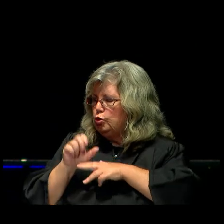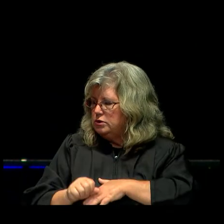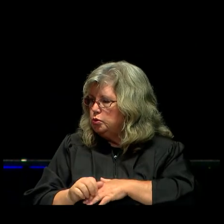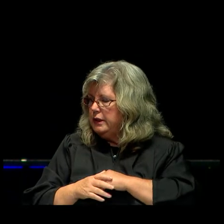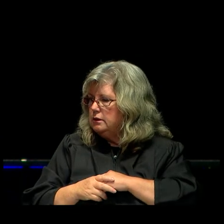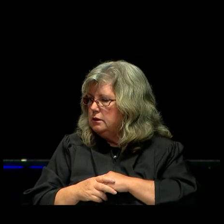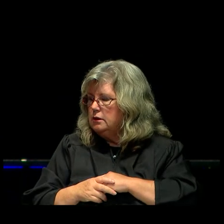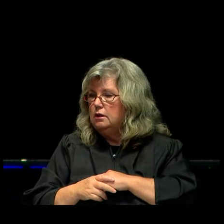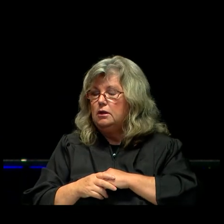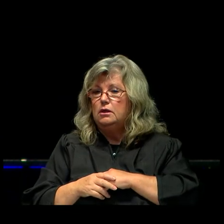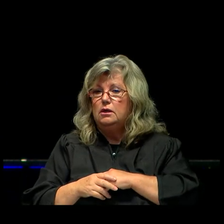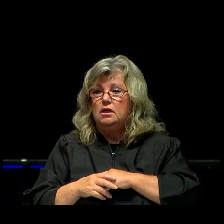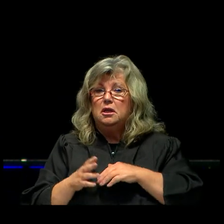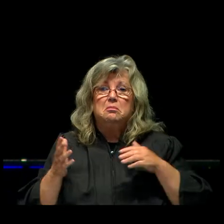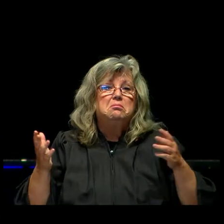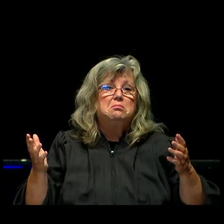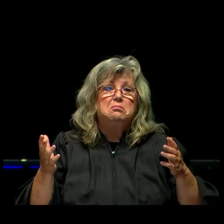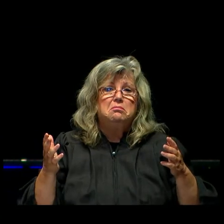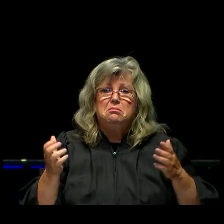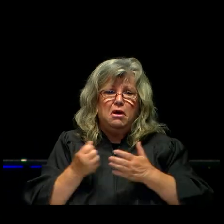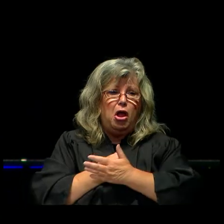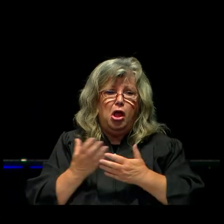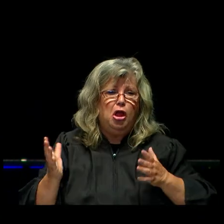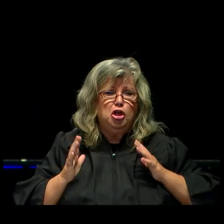And as we say, it's all good.